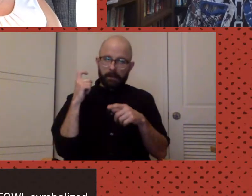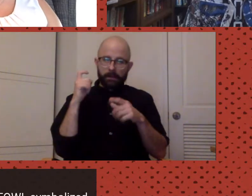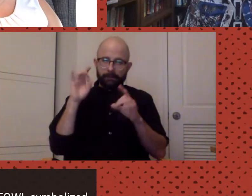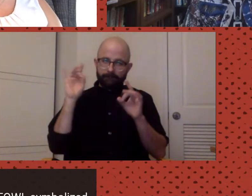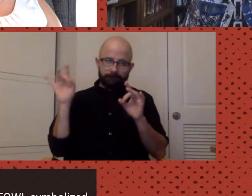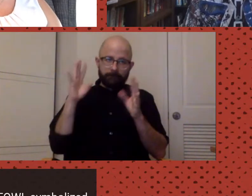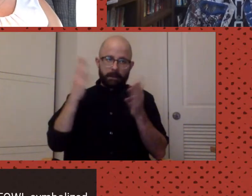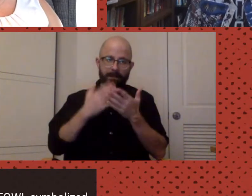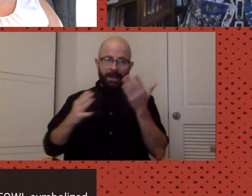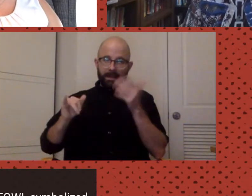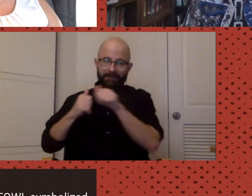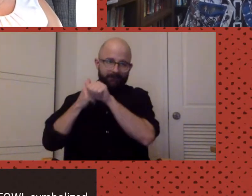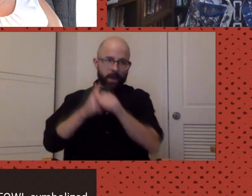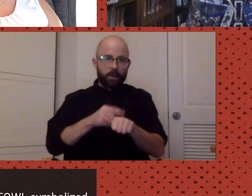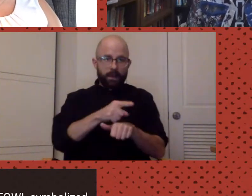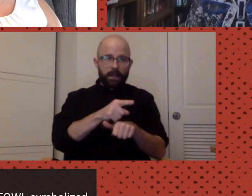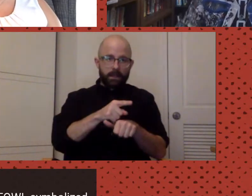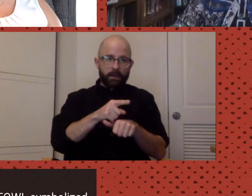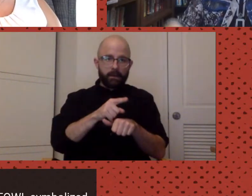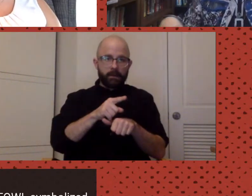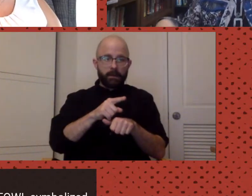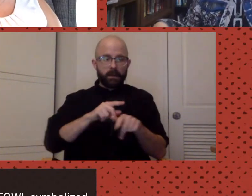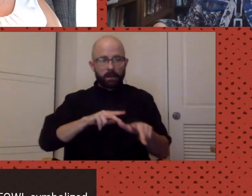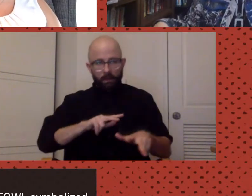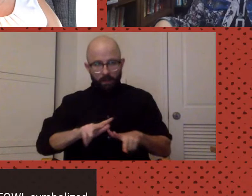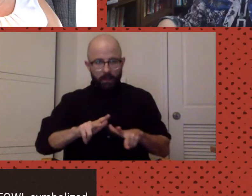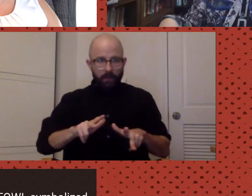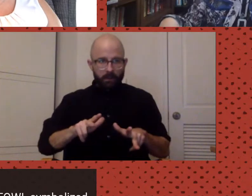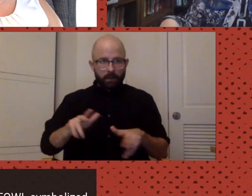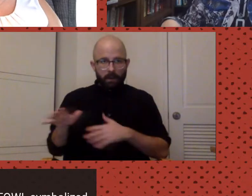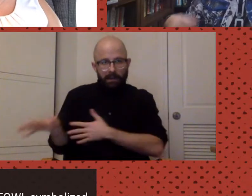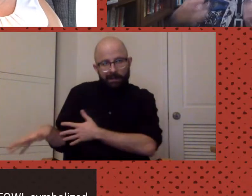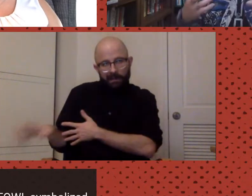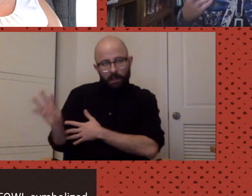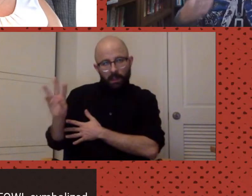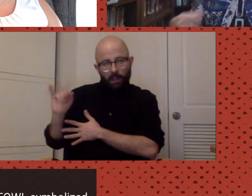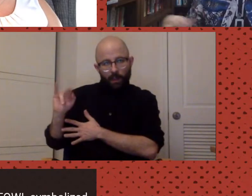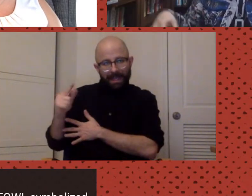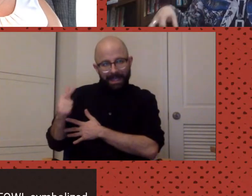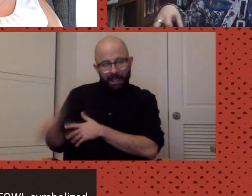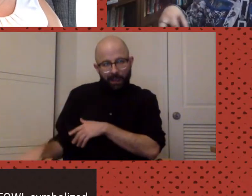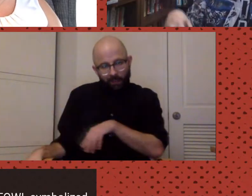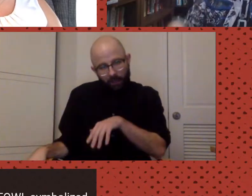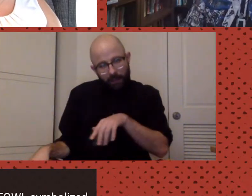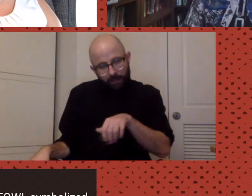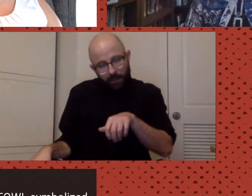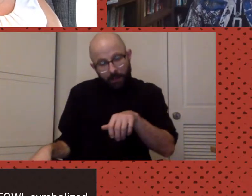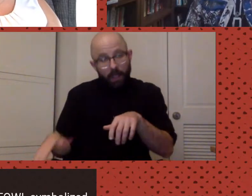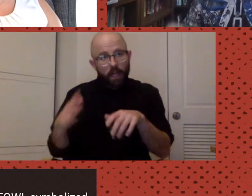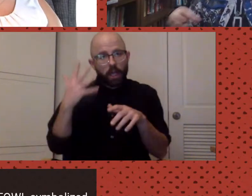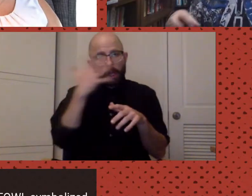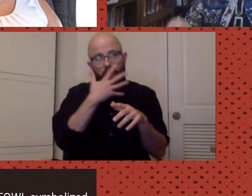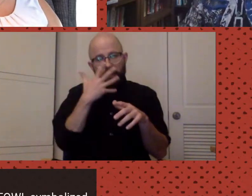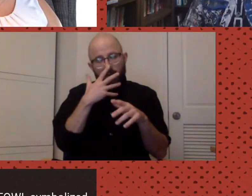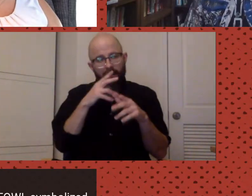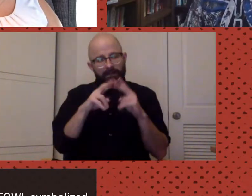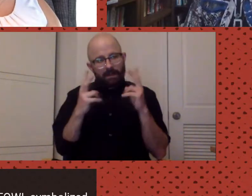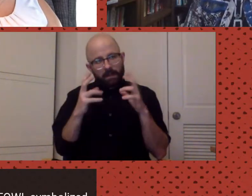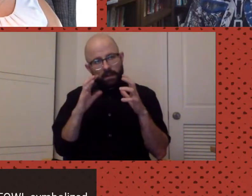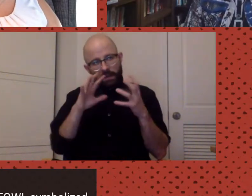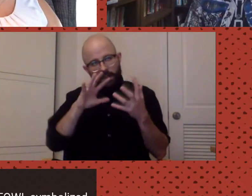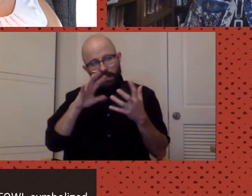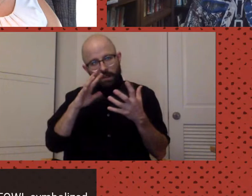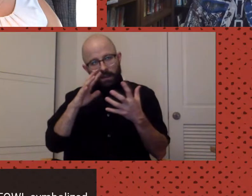and dragging its wing, or looking very haggard,